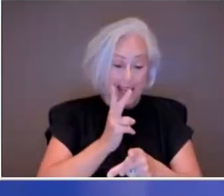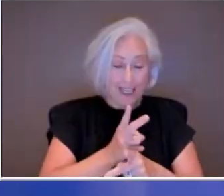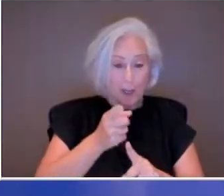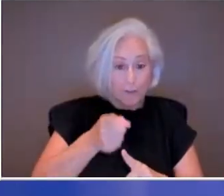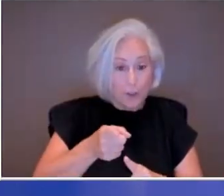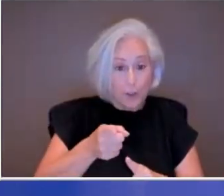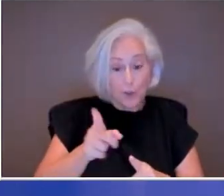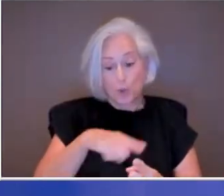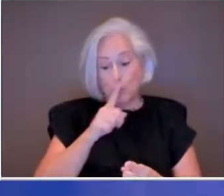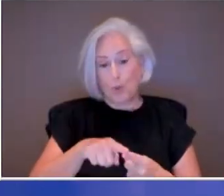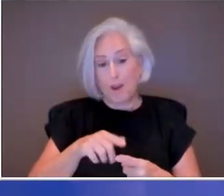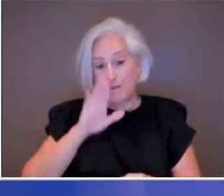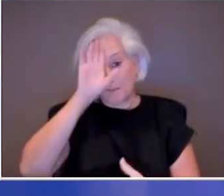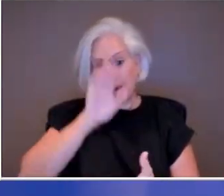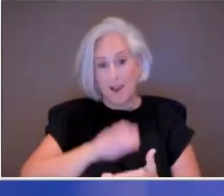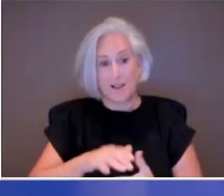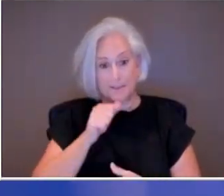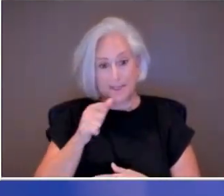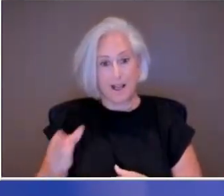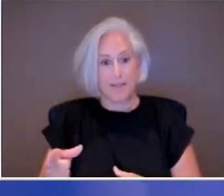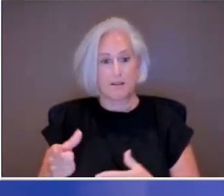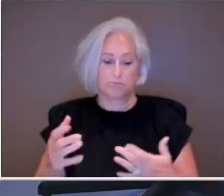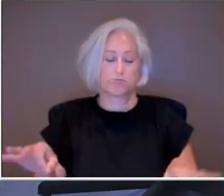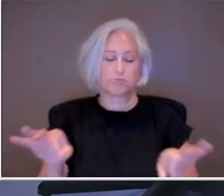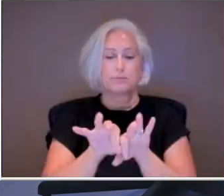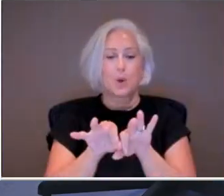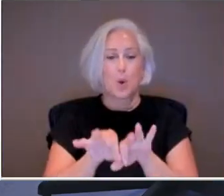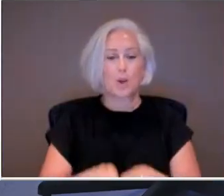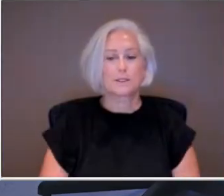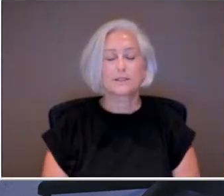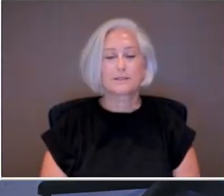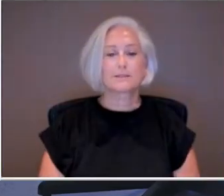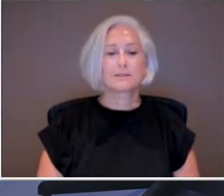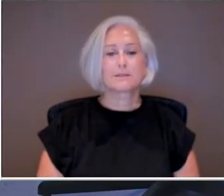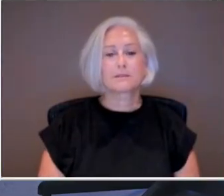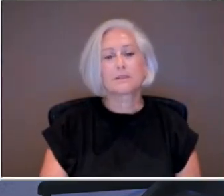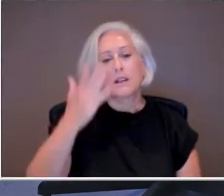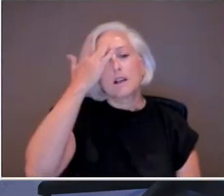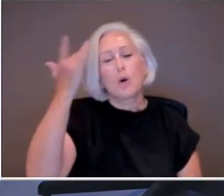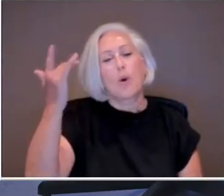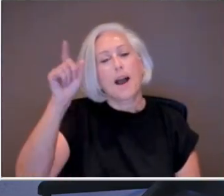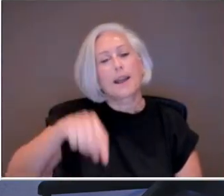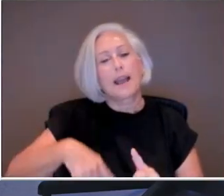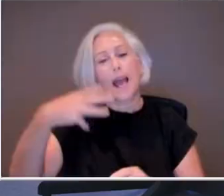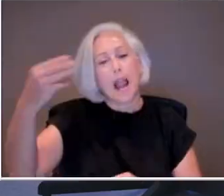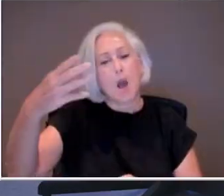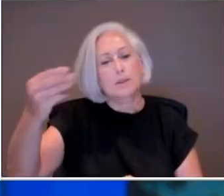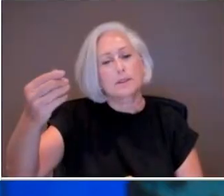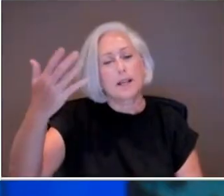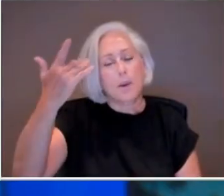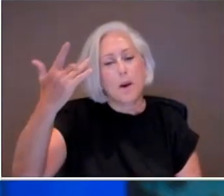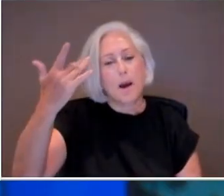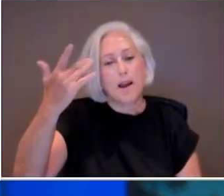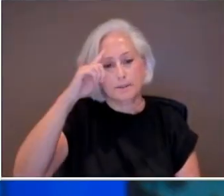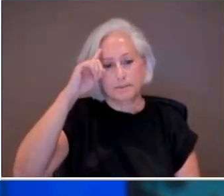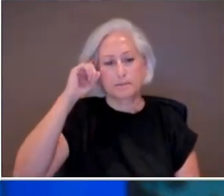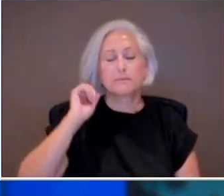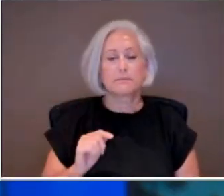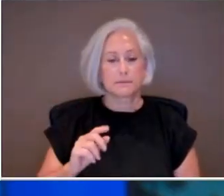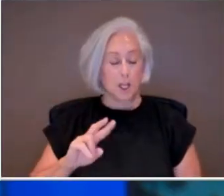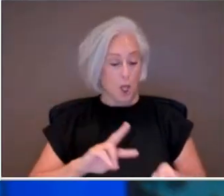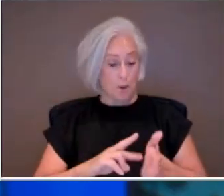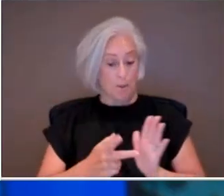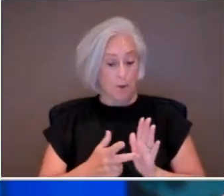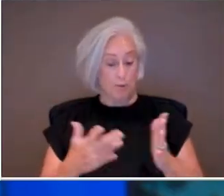there was huge. I can imagine. Why can't you go outside? So I think the purpose here is that we have